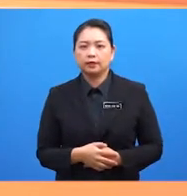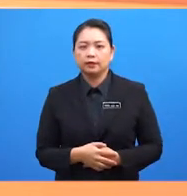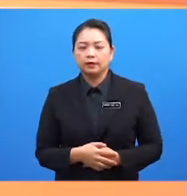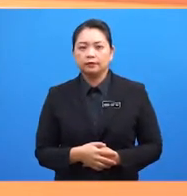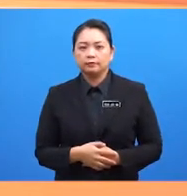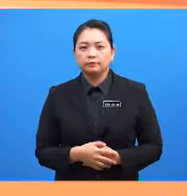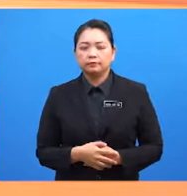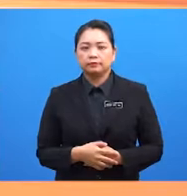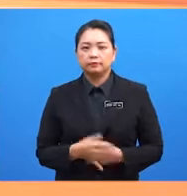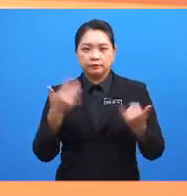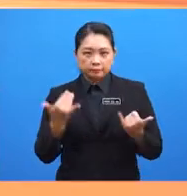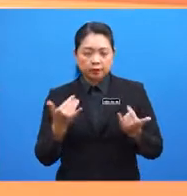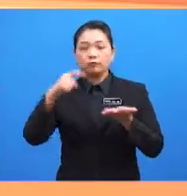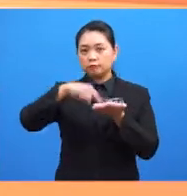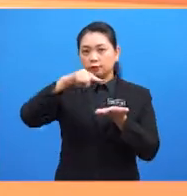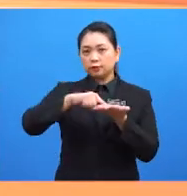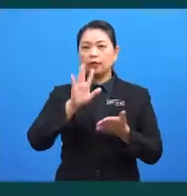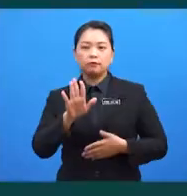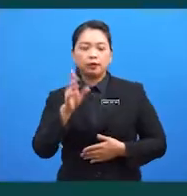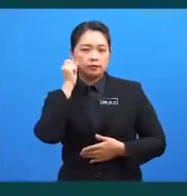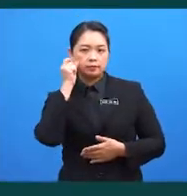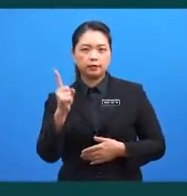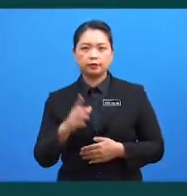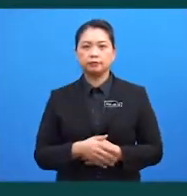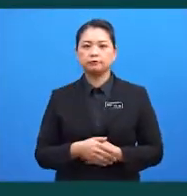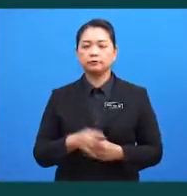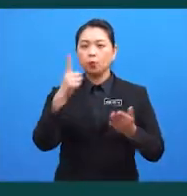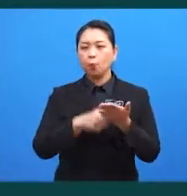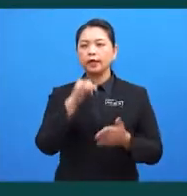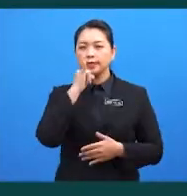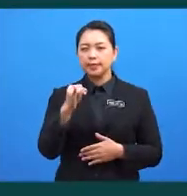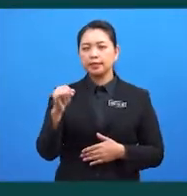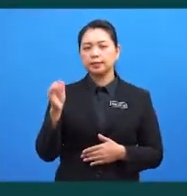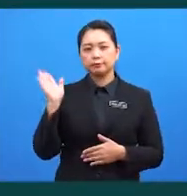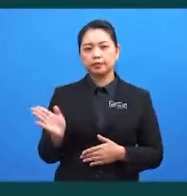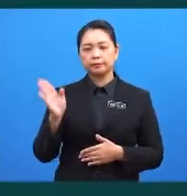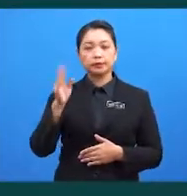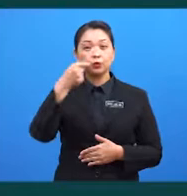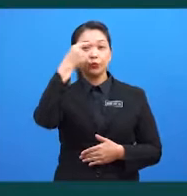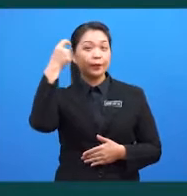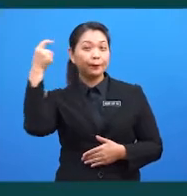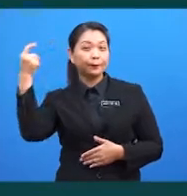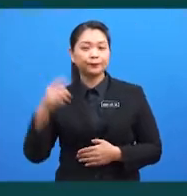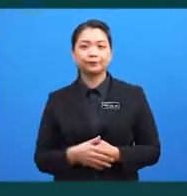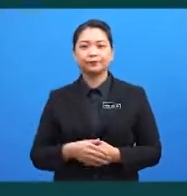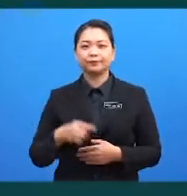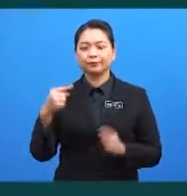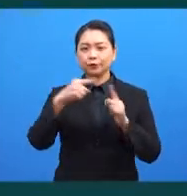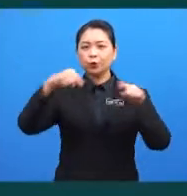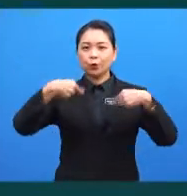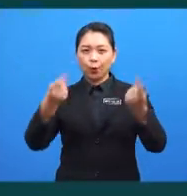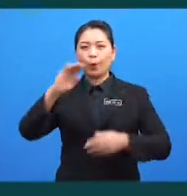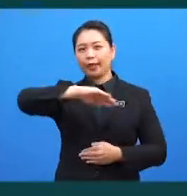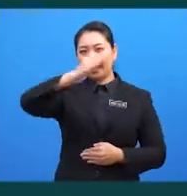Alright, let's check your understanding. What is Amanda's dream? To go camel